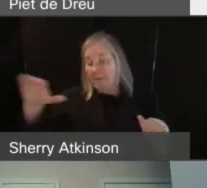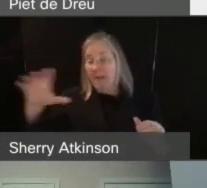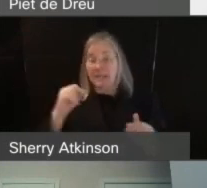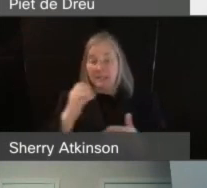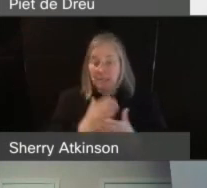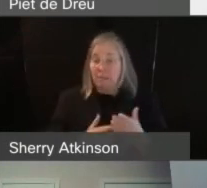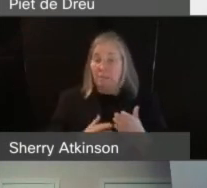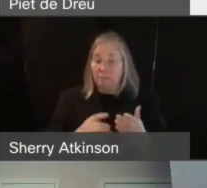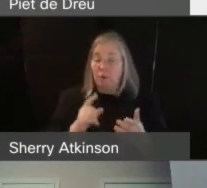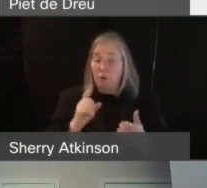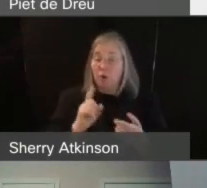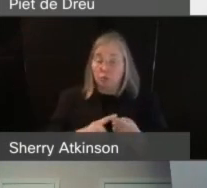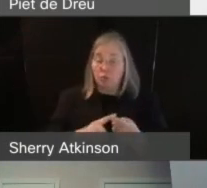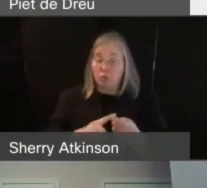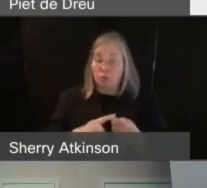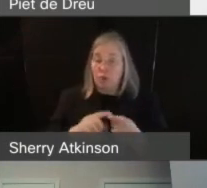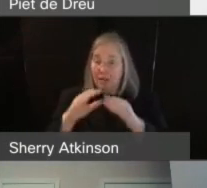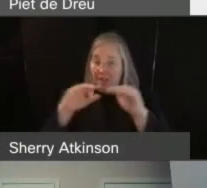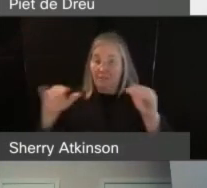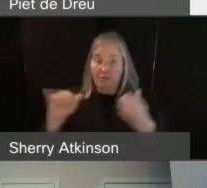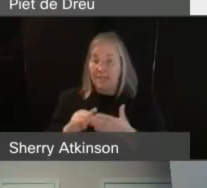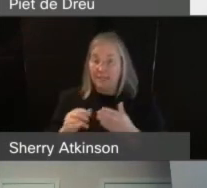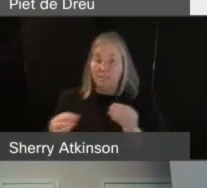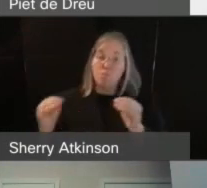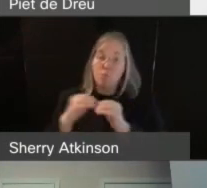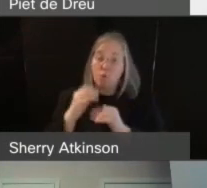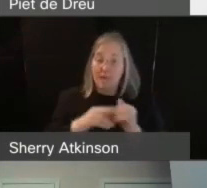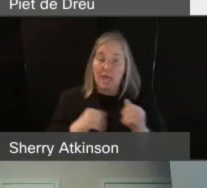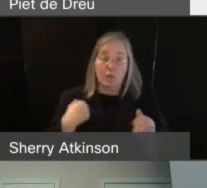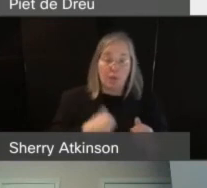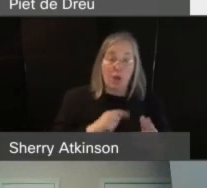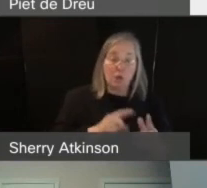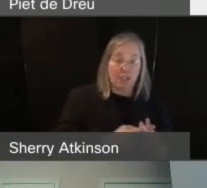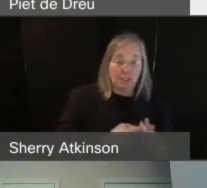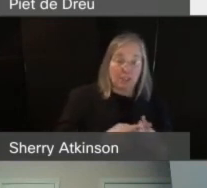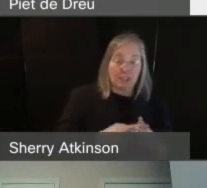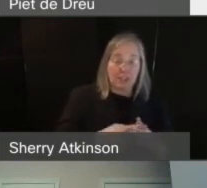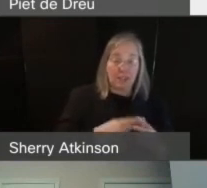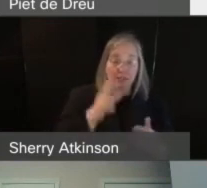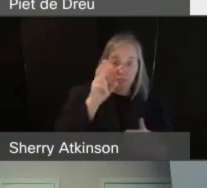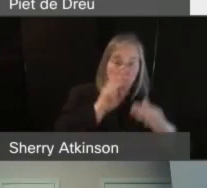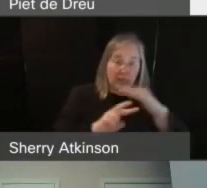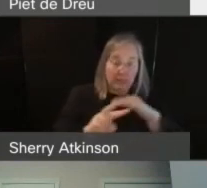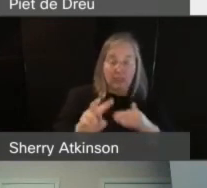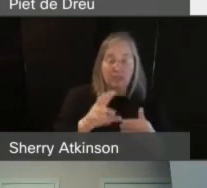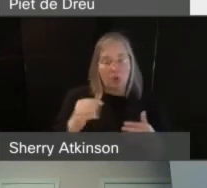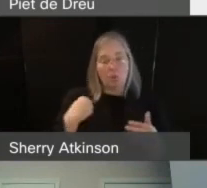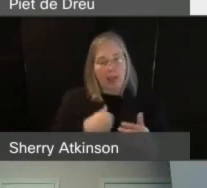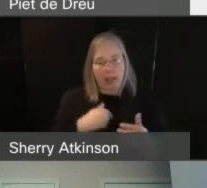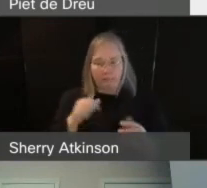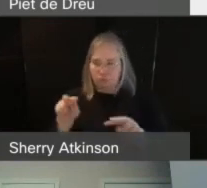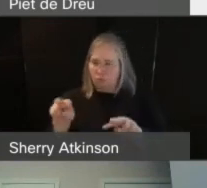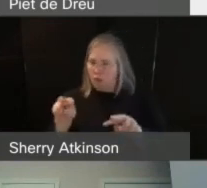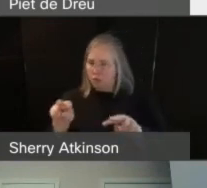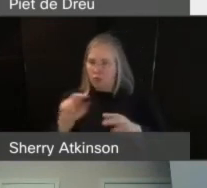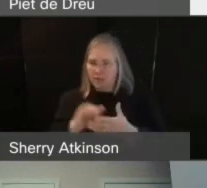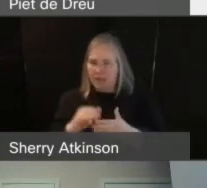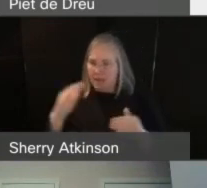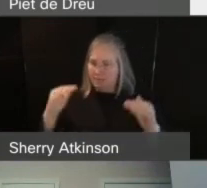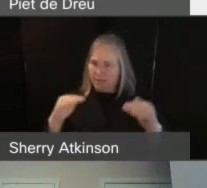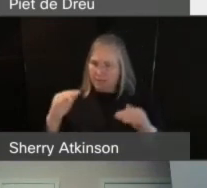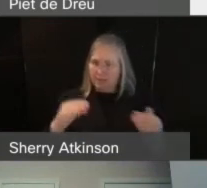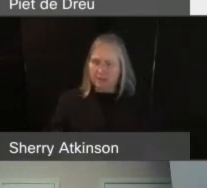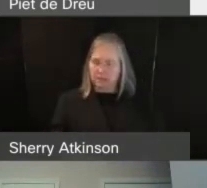what's originally targeted there. So these are reality. We just have to balance that and keep an eye on that.